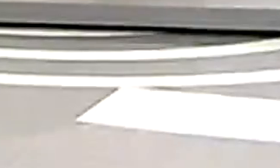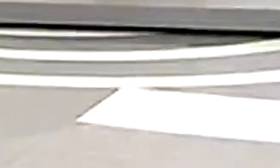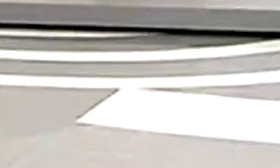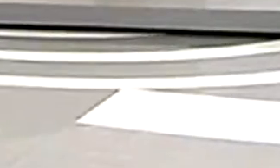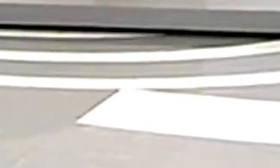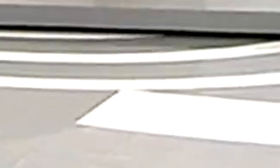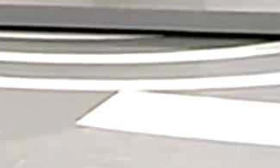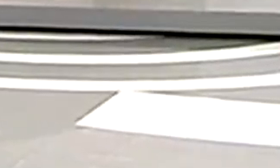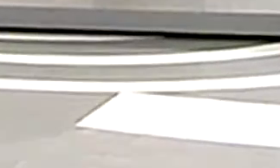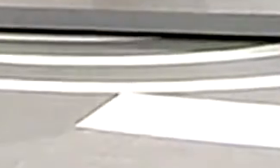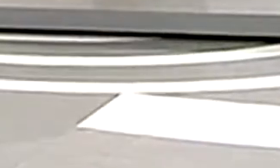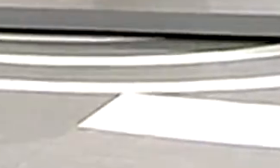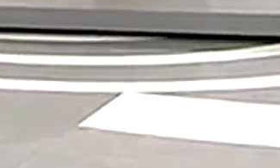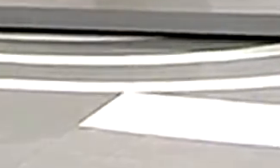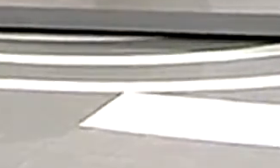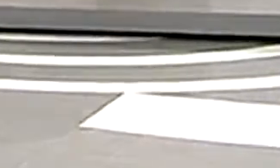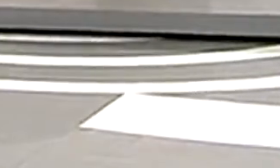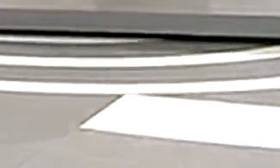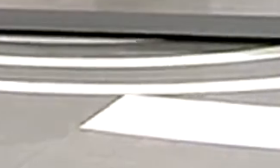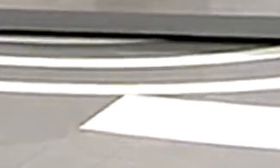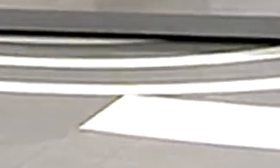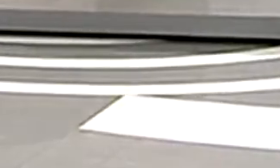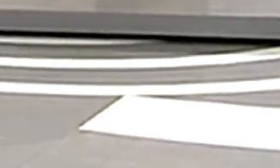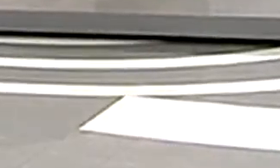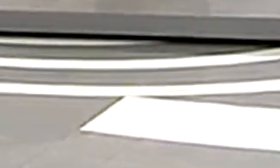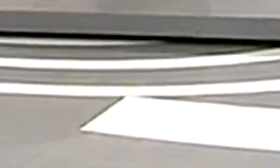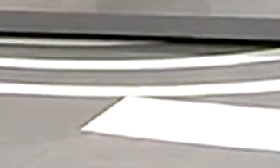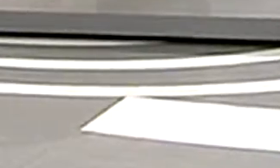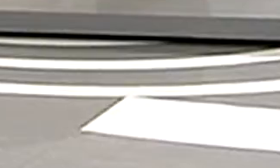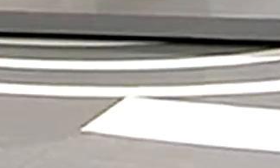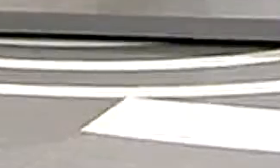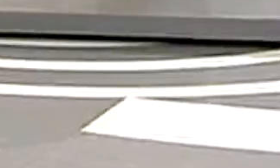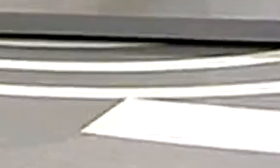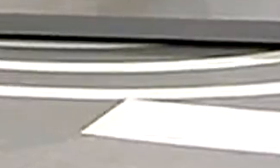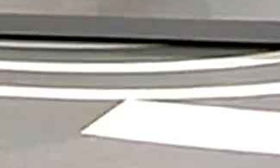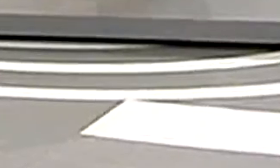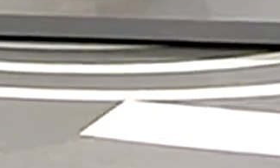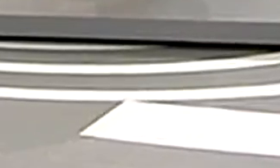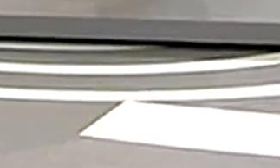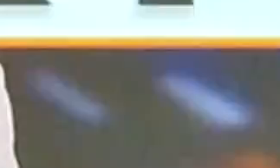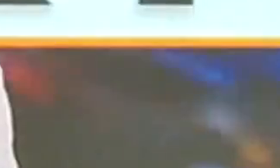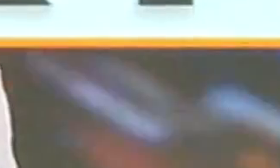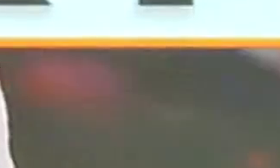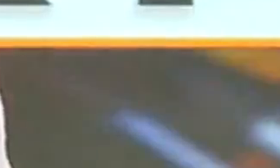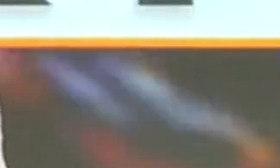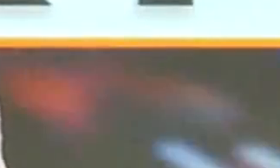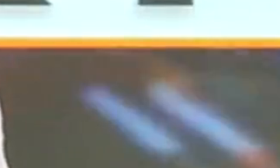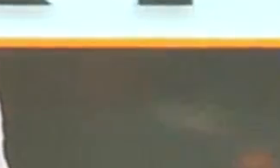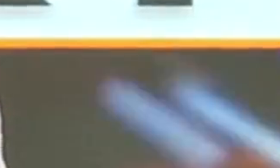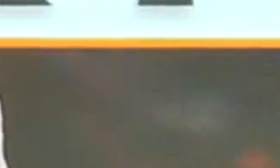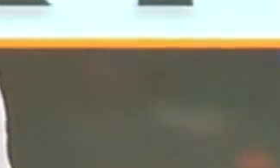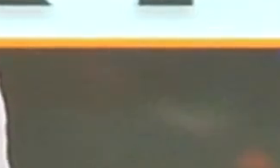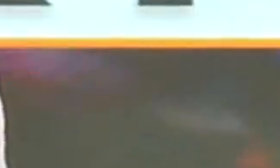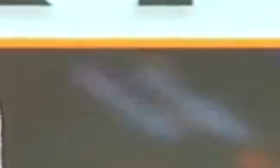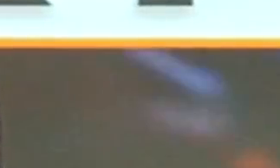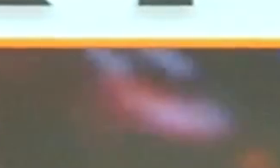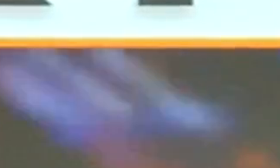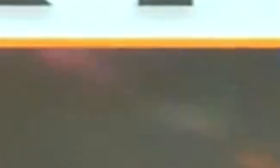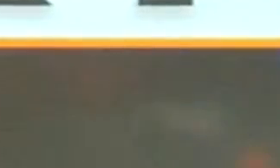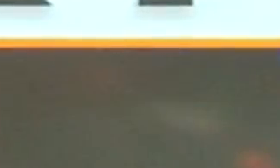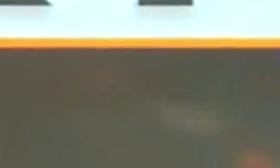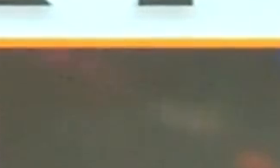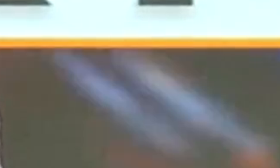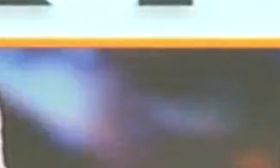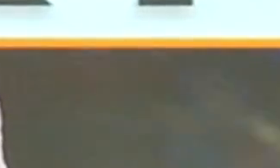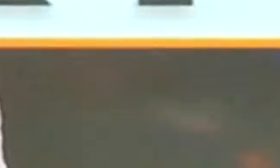rights advocate, but has also gone through post-election violence. She says she's comfortable sharing her news and her stories, so we'll listen to her as well. Thank you for making